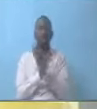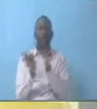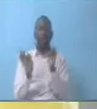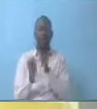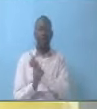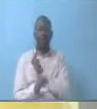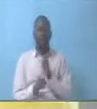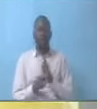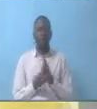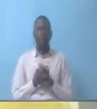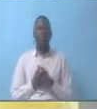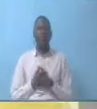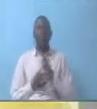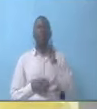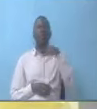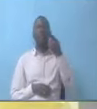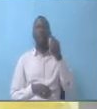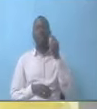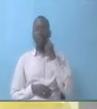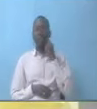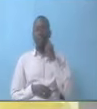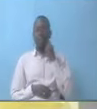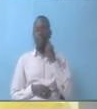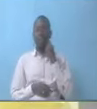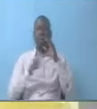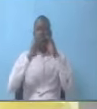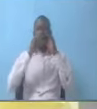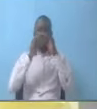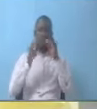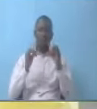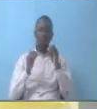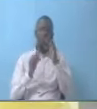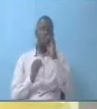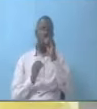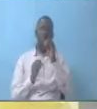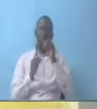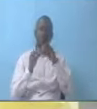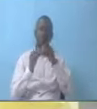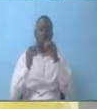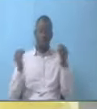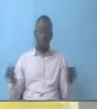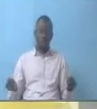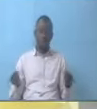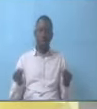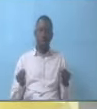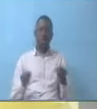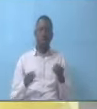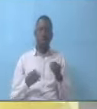there was an Observer newspaper front page headline. The former